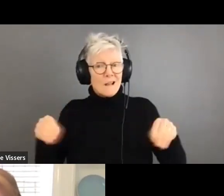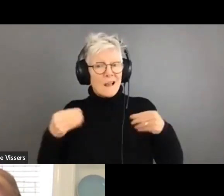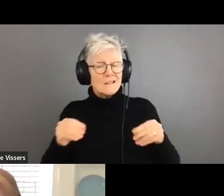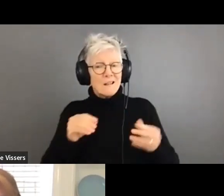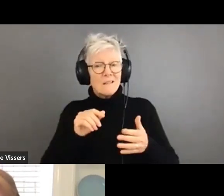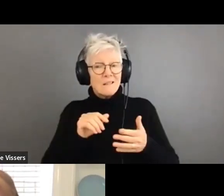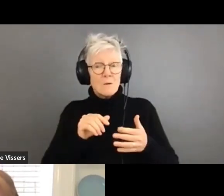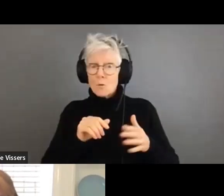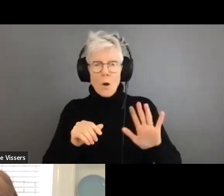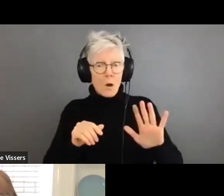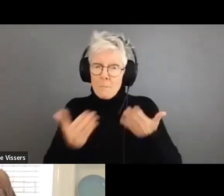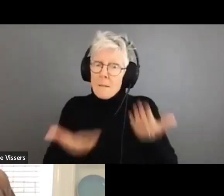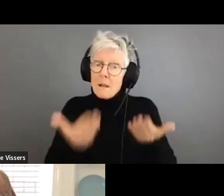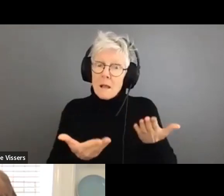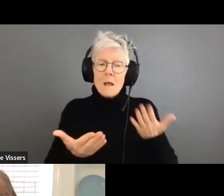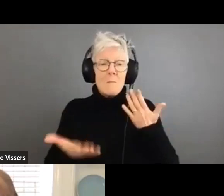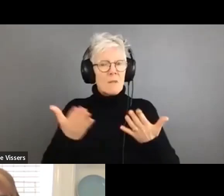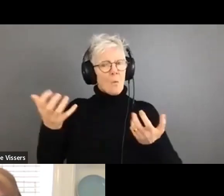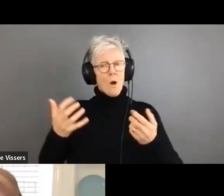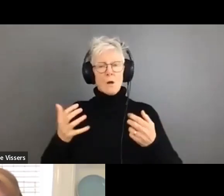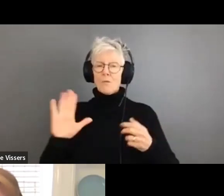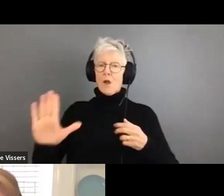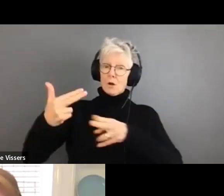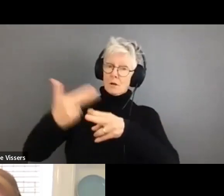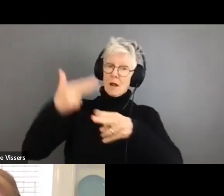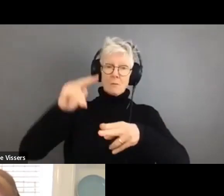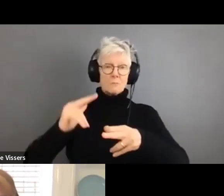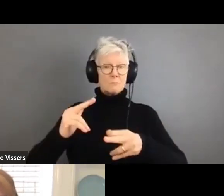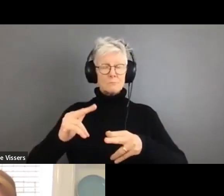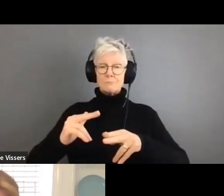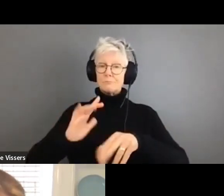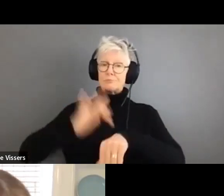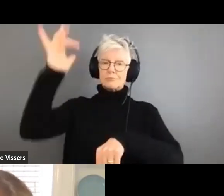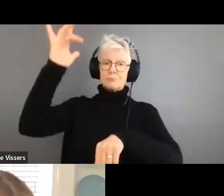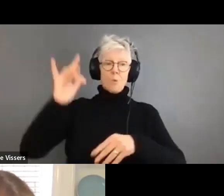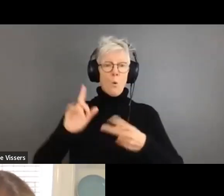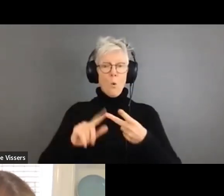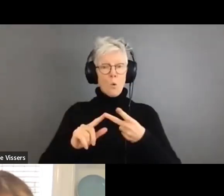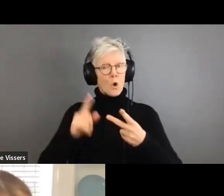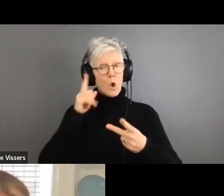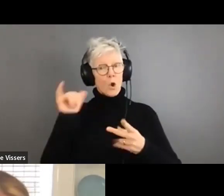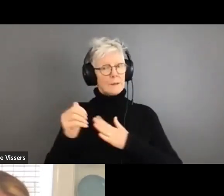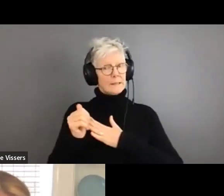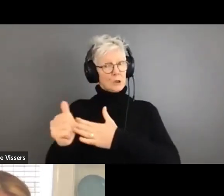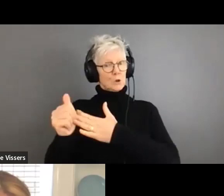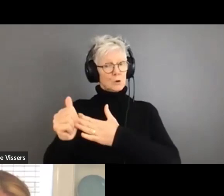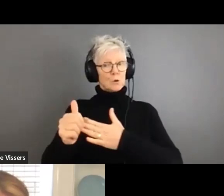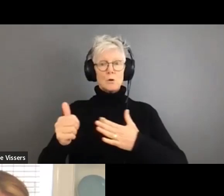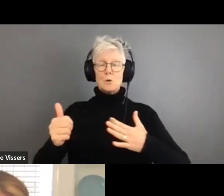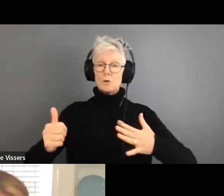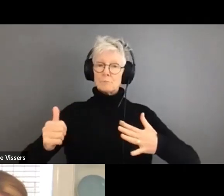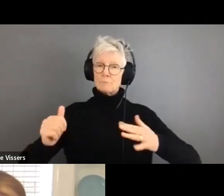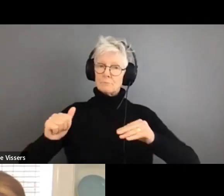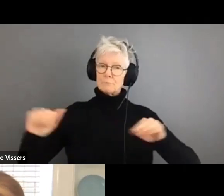They may just want to look like a good corporate citizen or a leadership authority. Okay. So that is